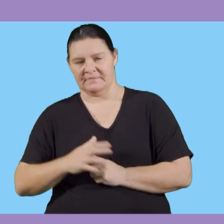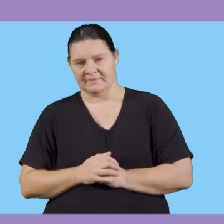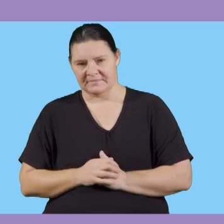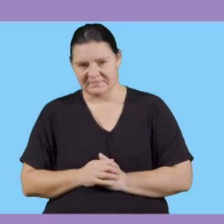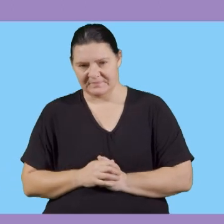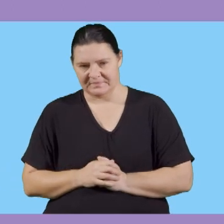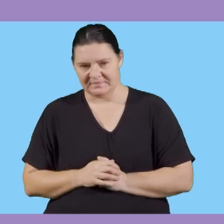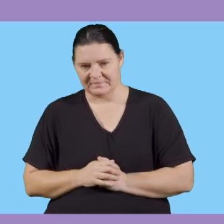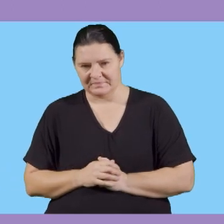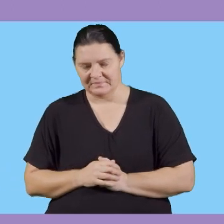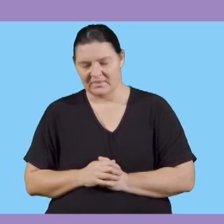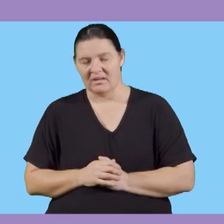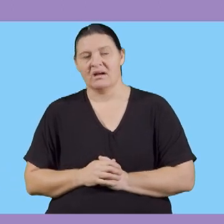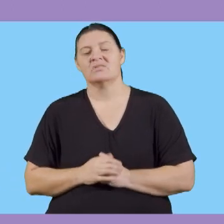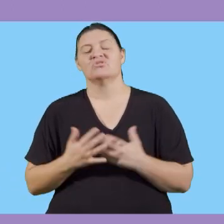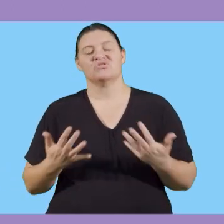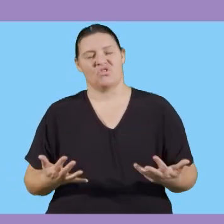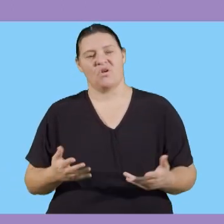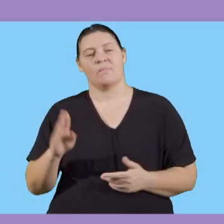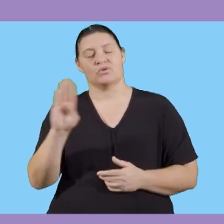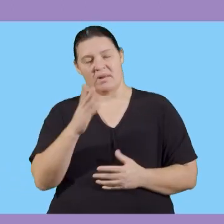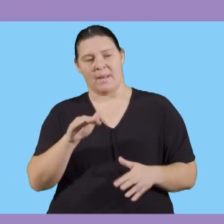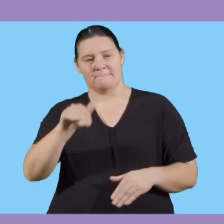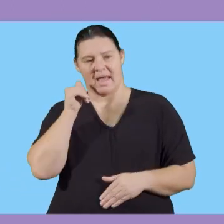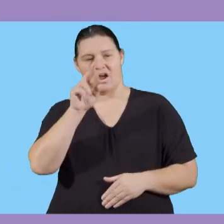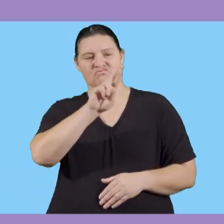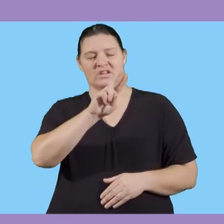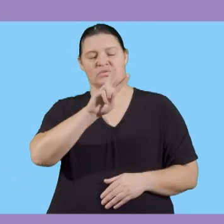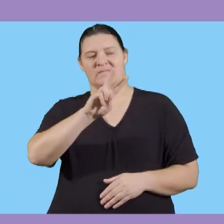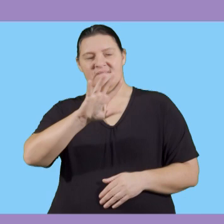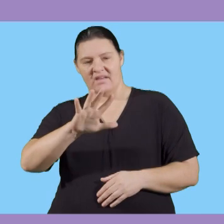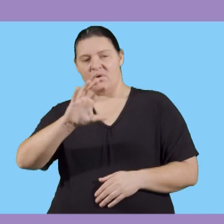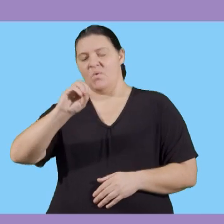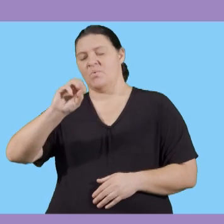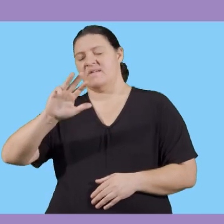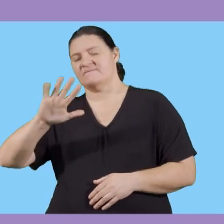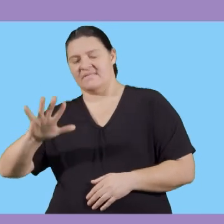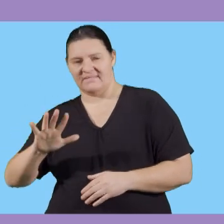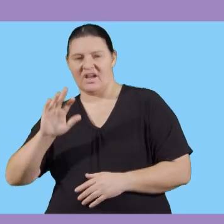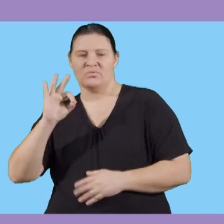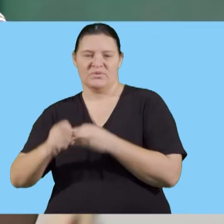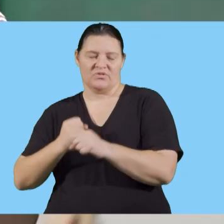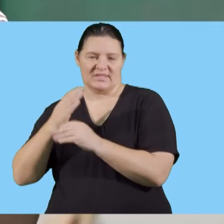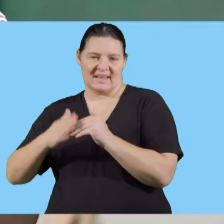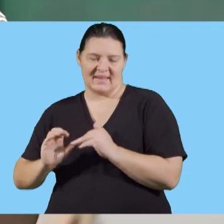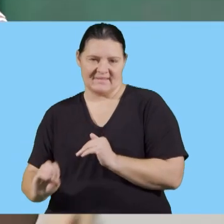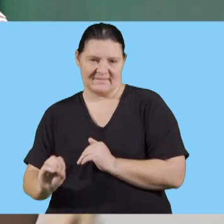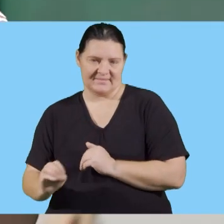25,095 rands. So this is how much that Boitumelo will have at the end of 3 years.